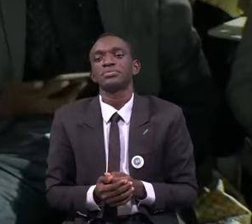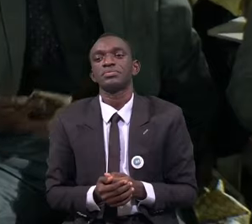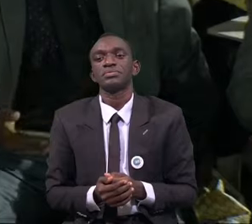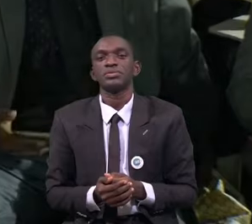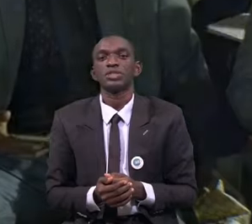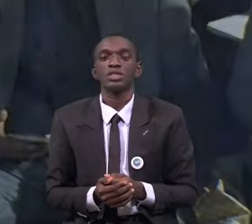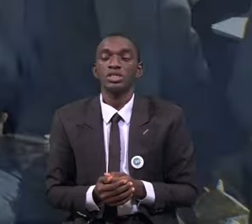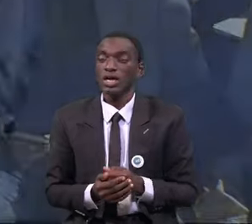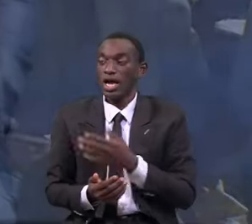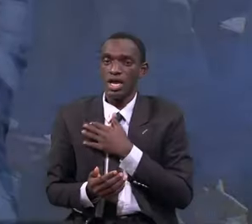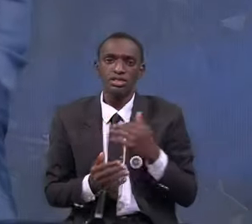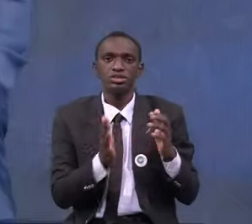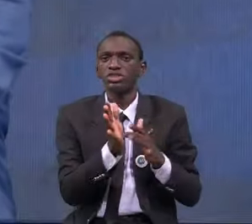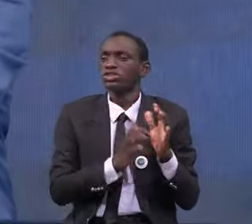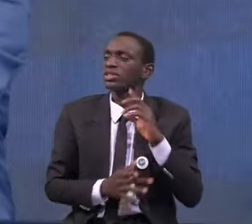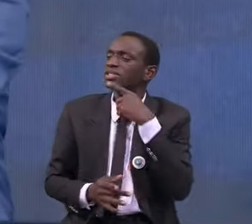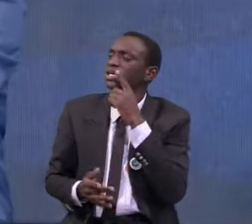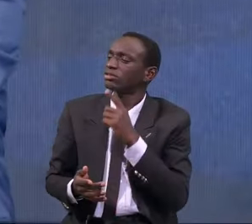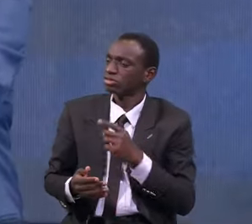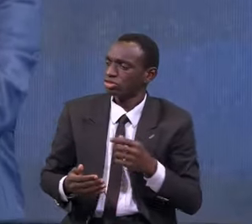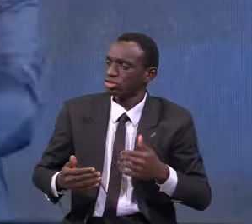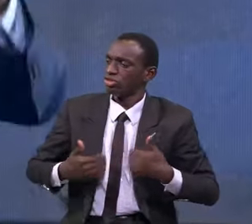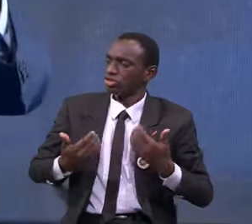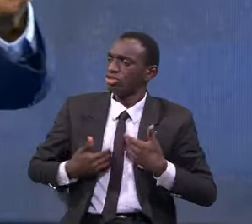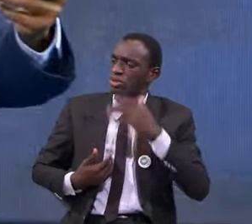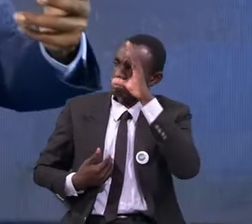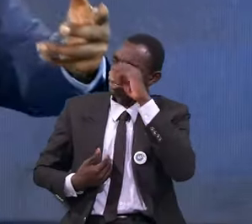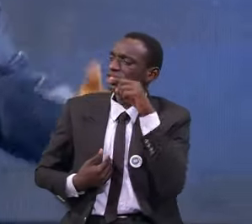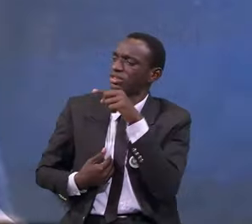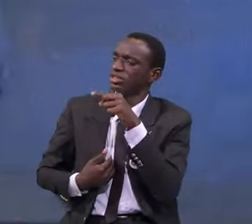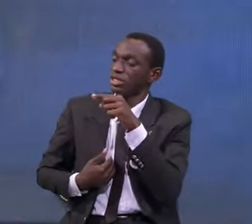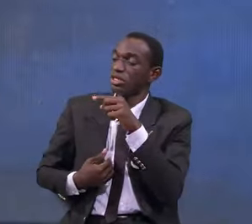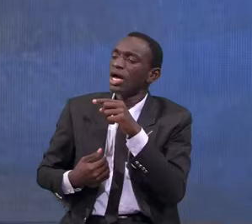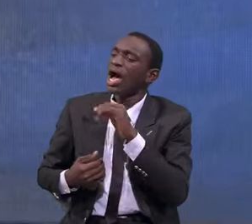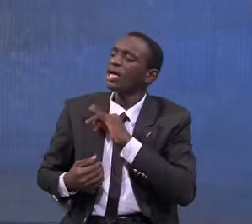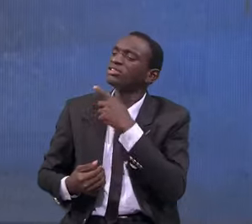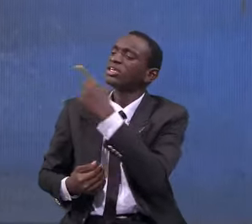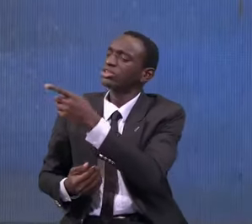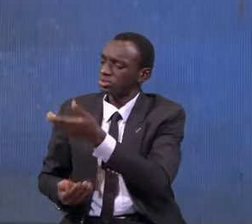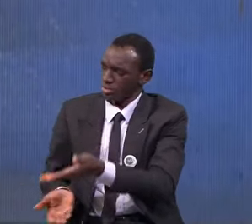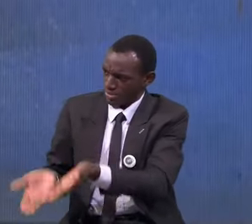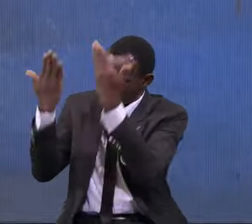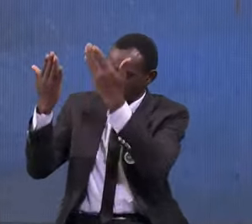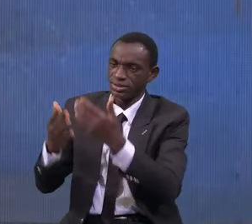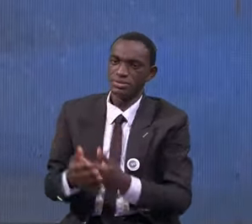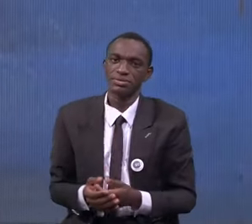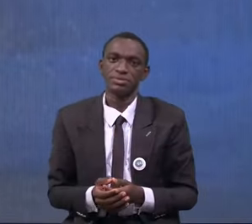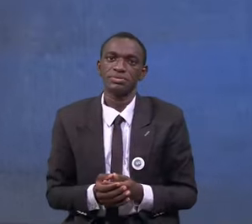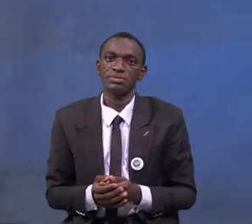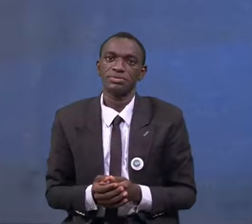And he said, young man, I say unto thee, arise.